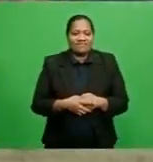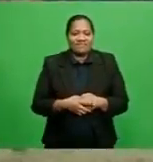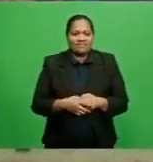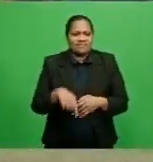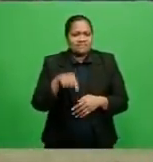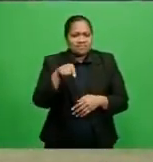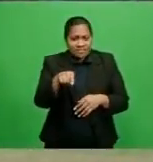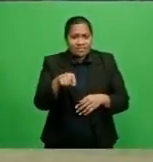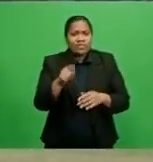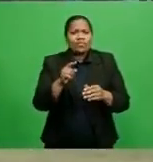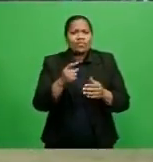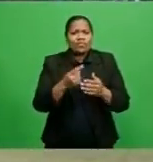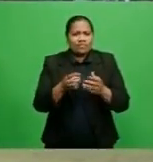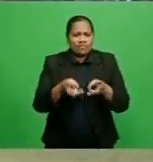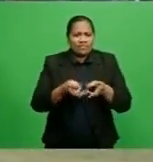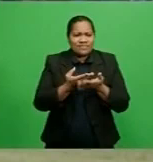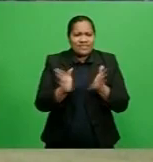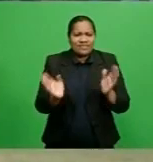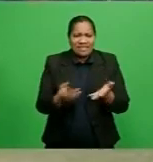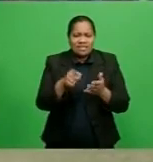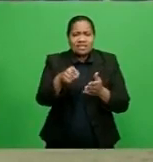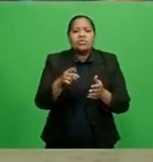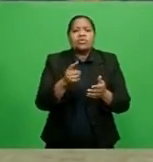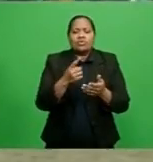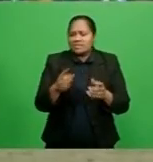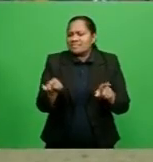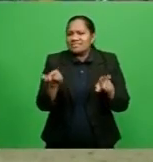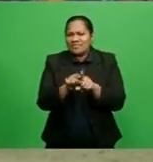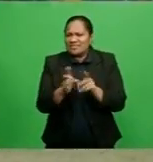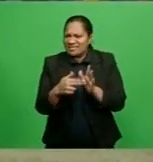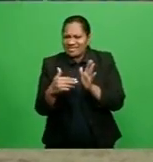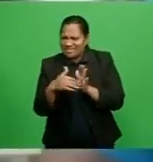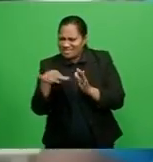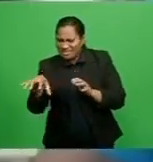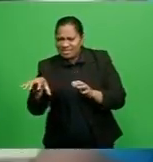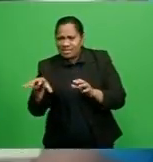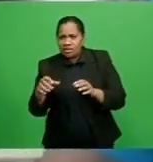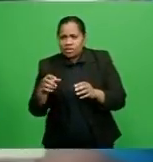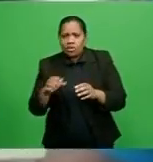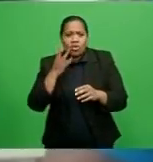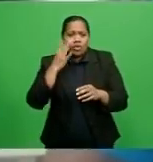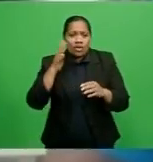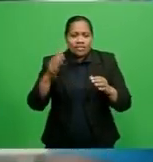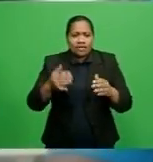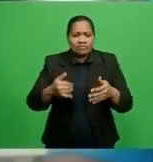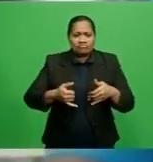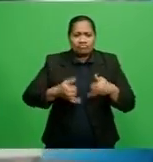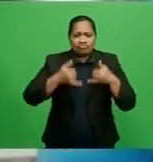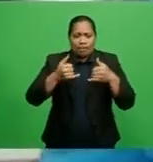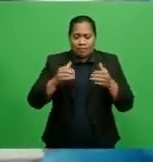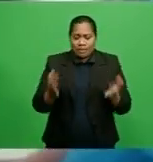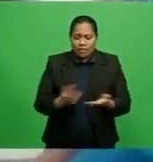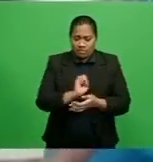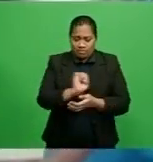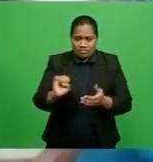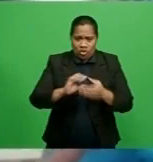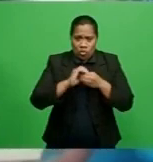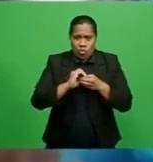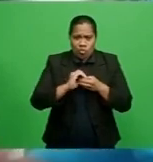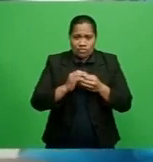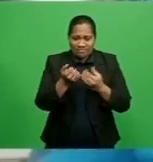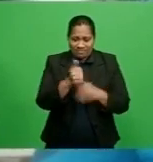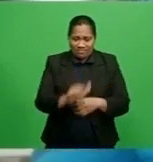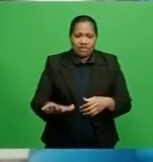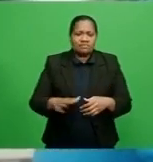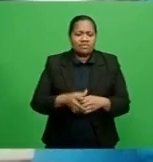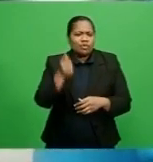Shield in New Zealand, where the title is on the line when the champion plays on their home ground. We noted that teams, when they know